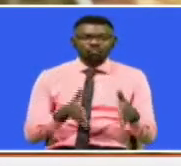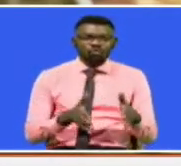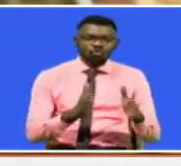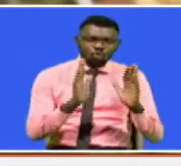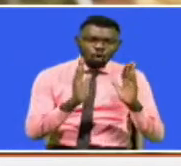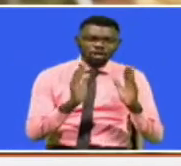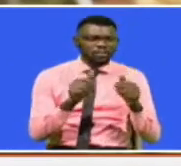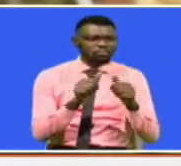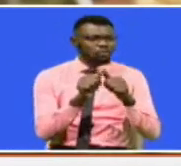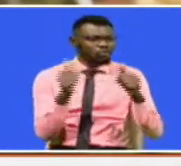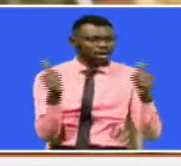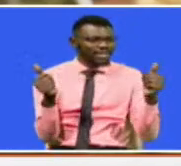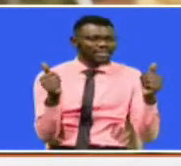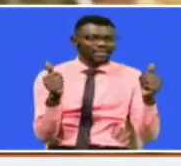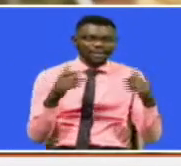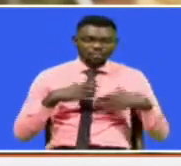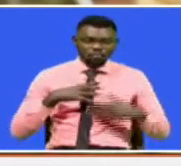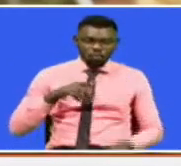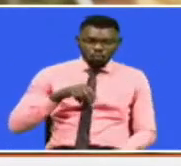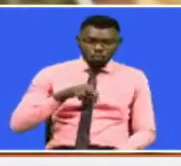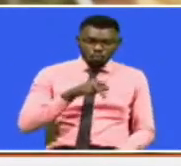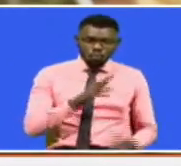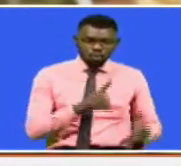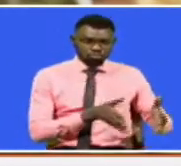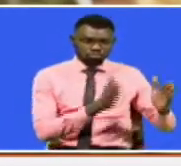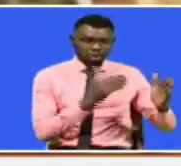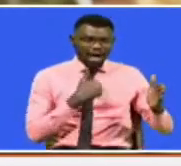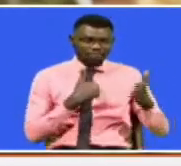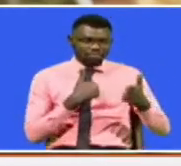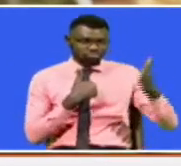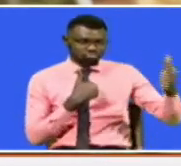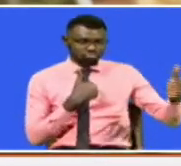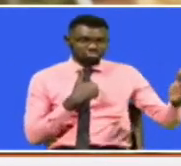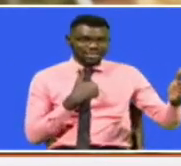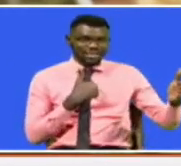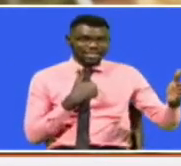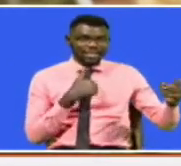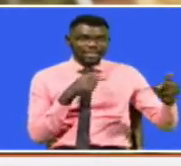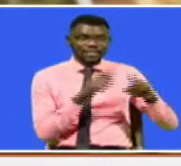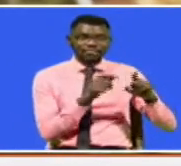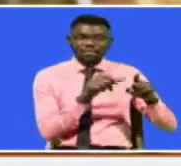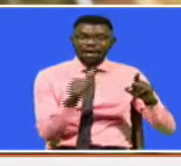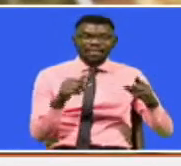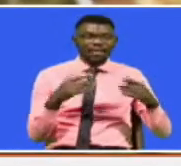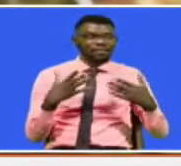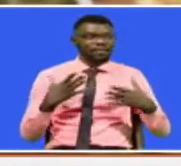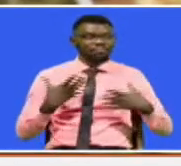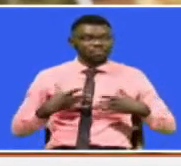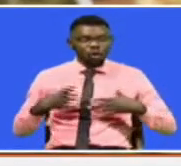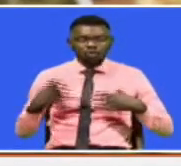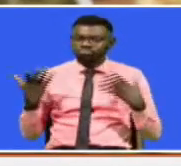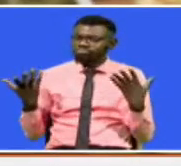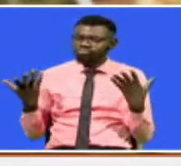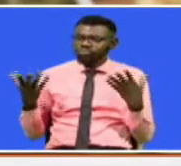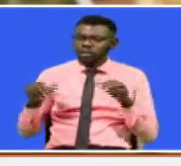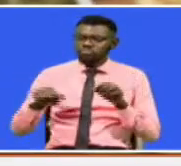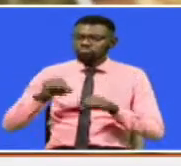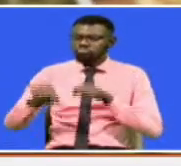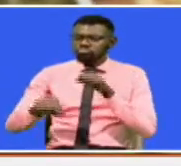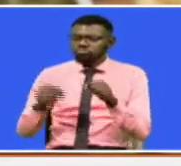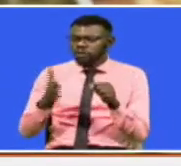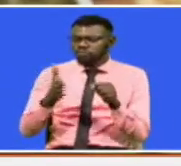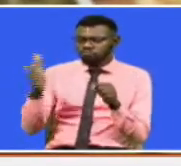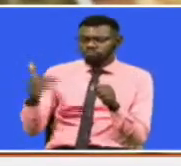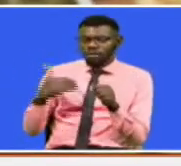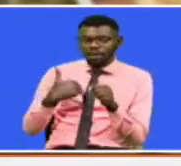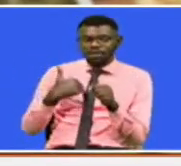create pedestrian walkways, create space for non-motorized traffic, do proper drainage,